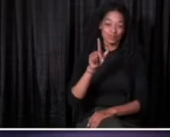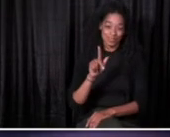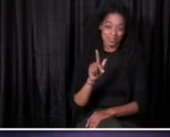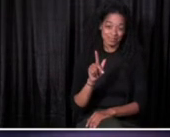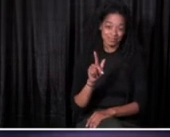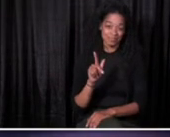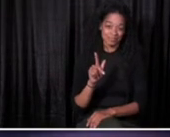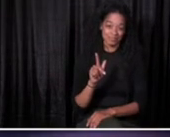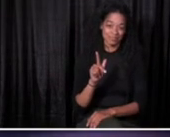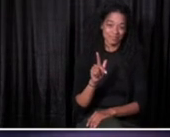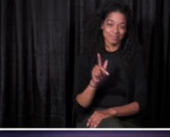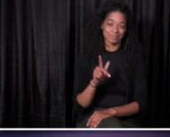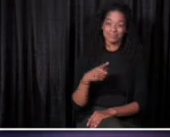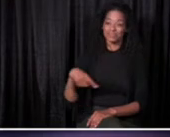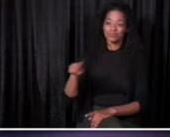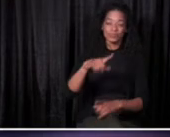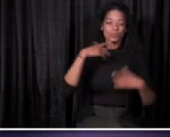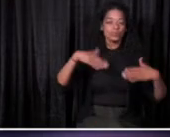are amazing.